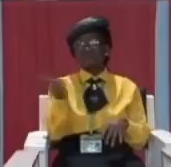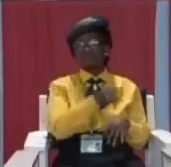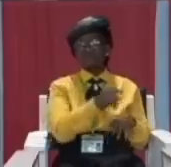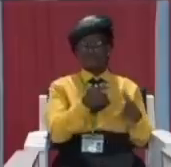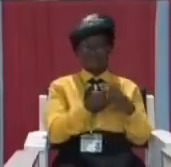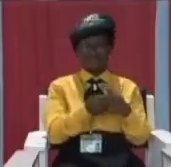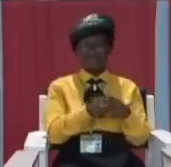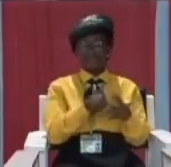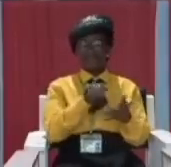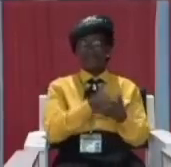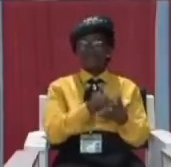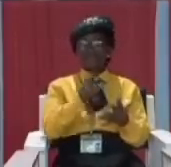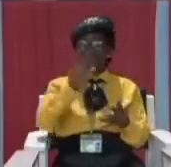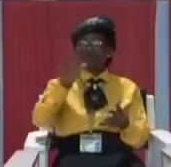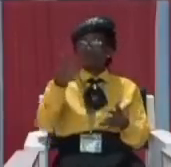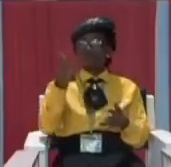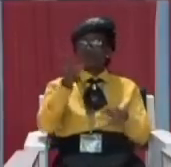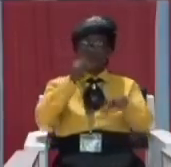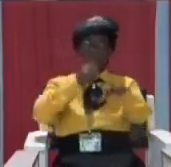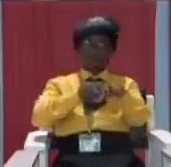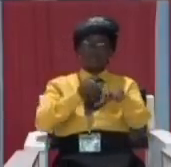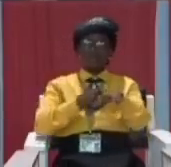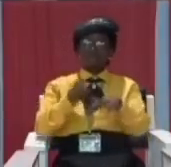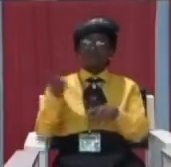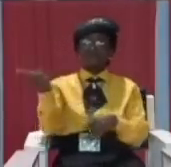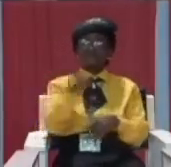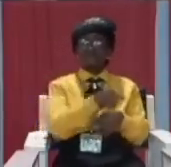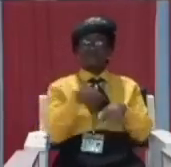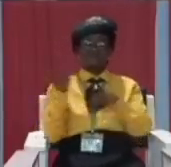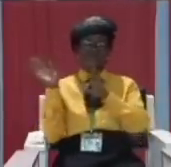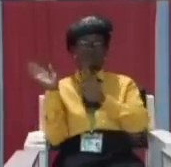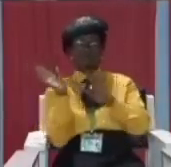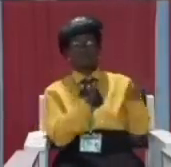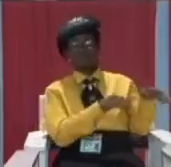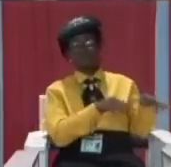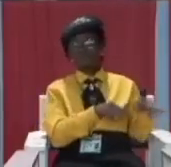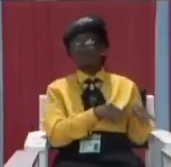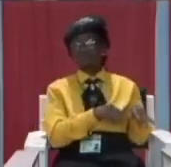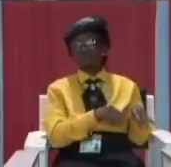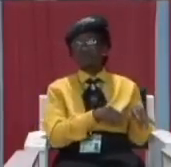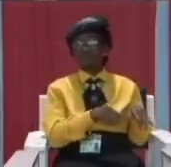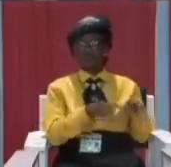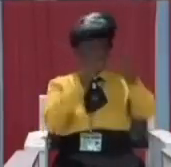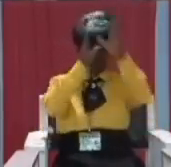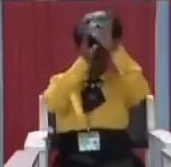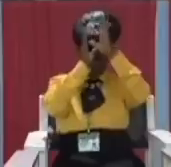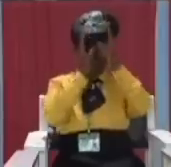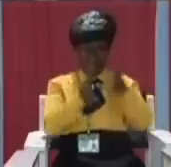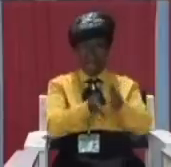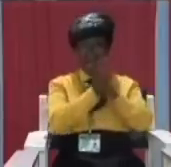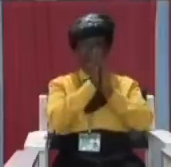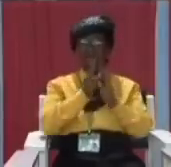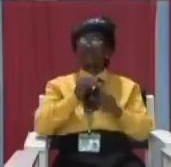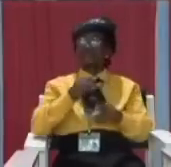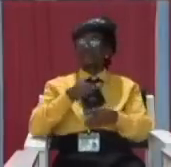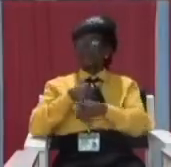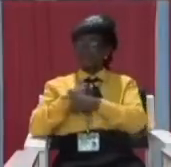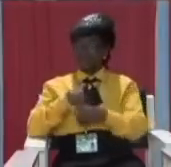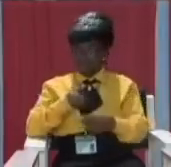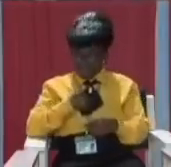time, you abandoned it. Daddy asked me to tell you, start it again